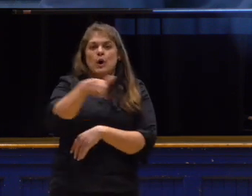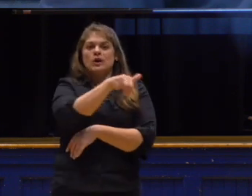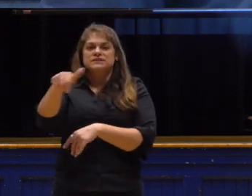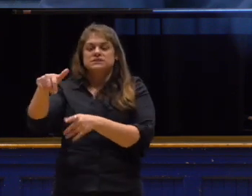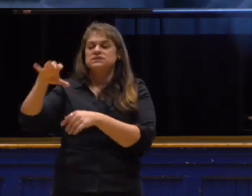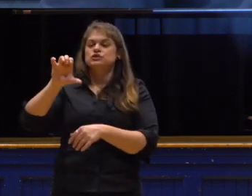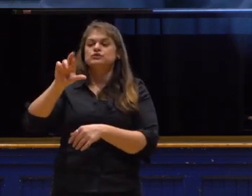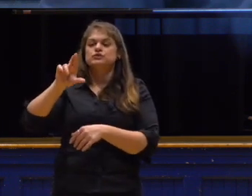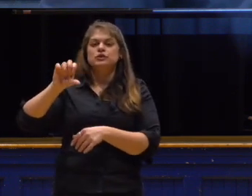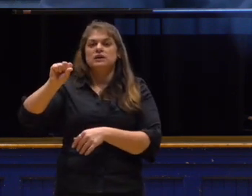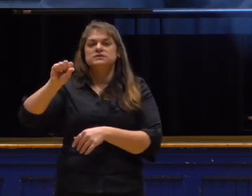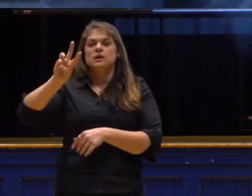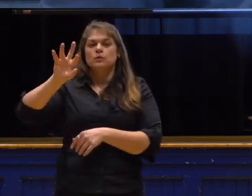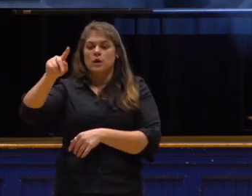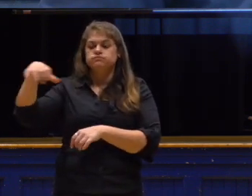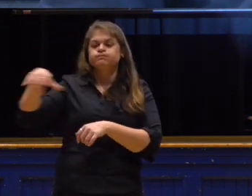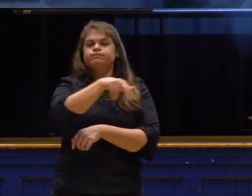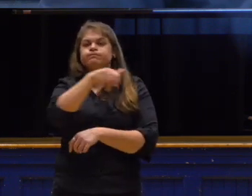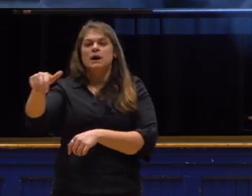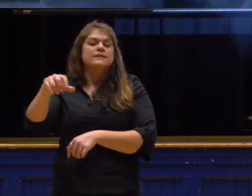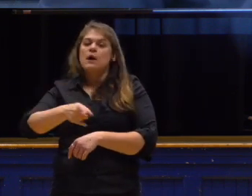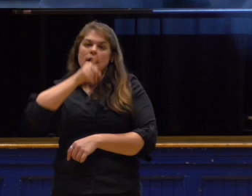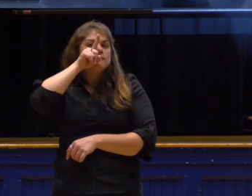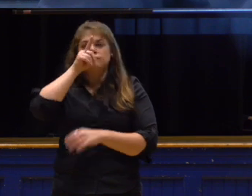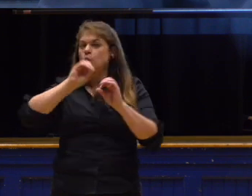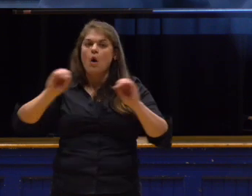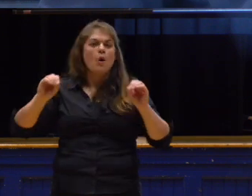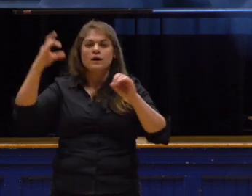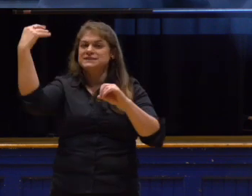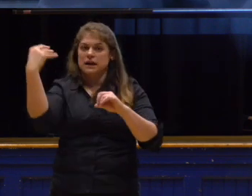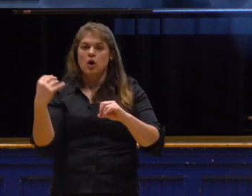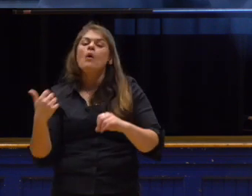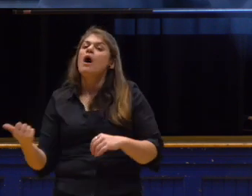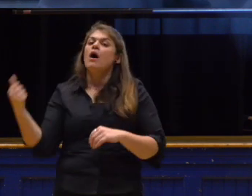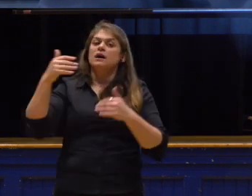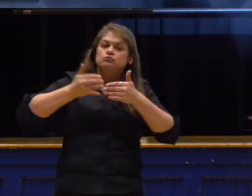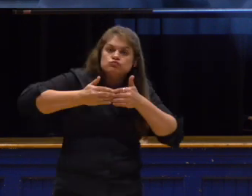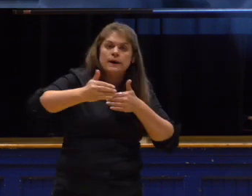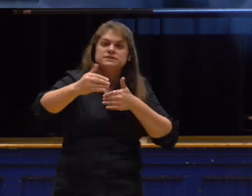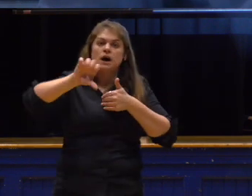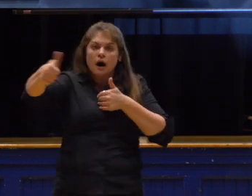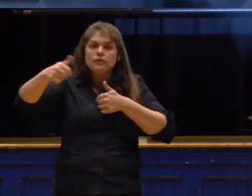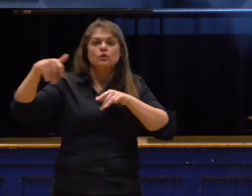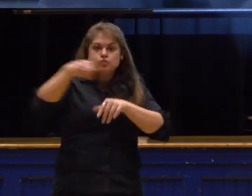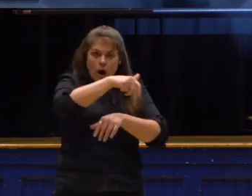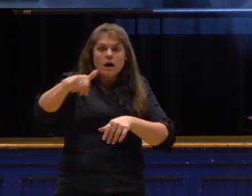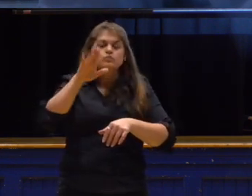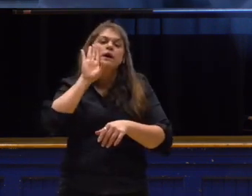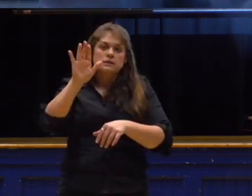will not have a signal associated with it. All of the others will have signals,